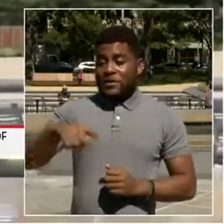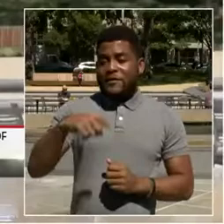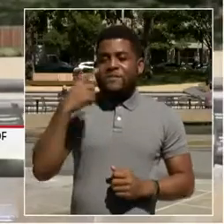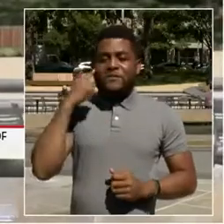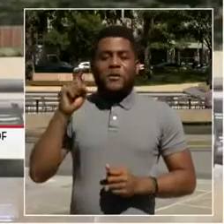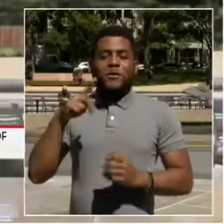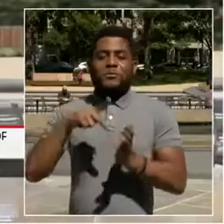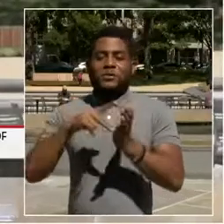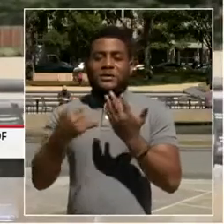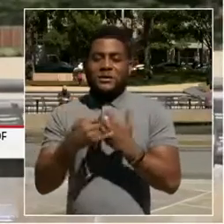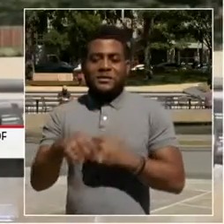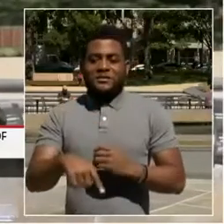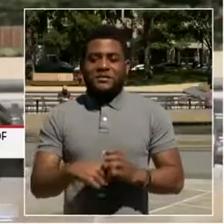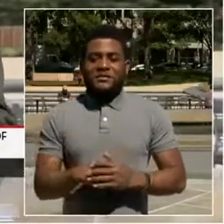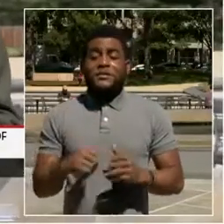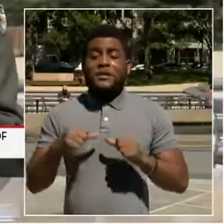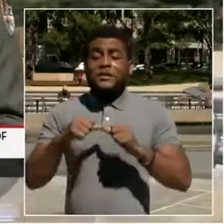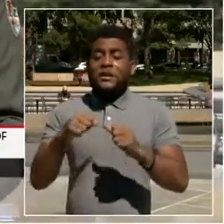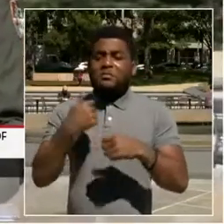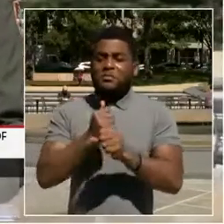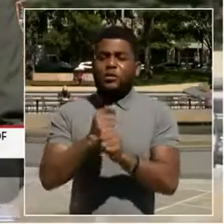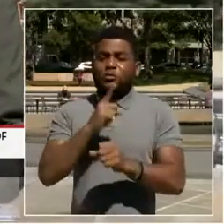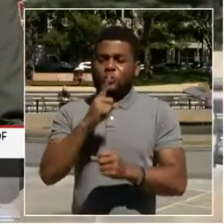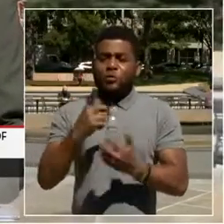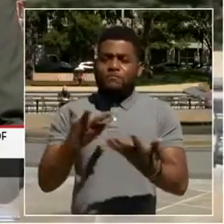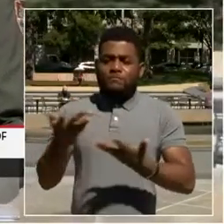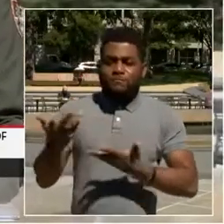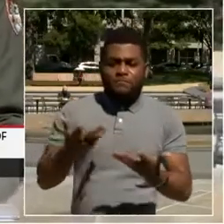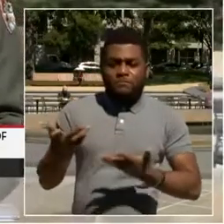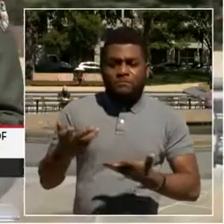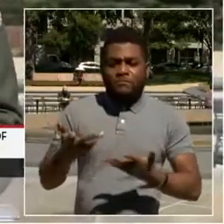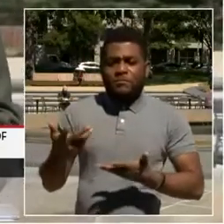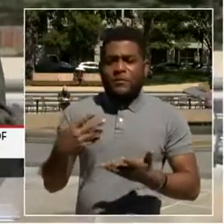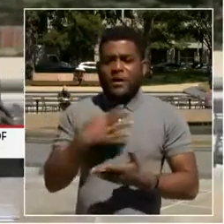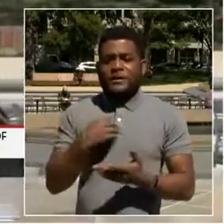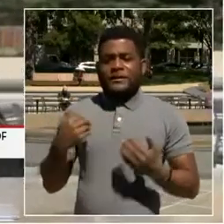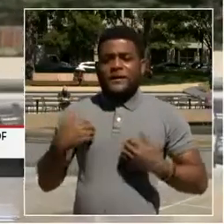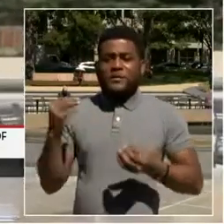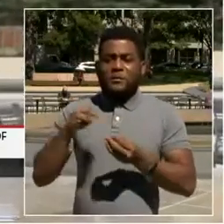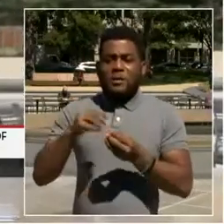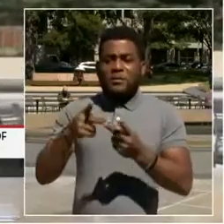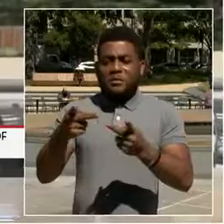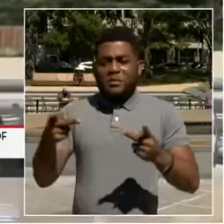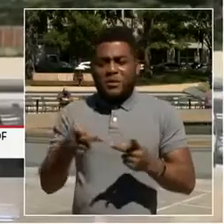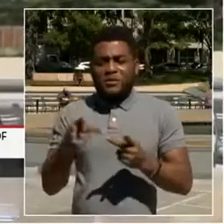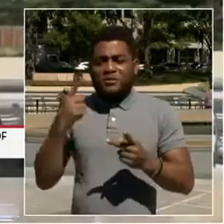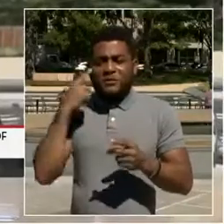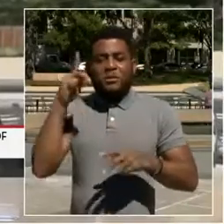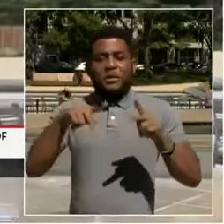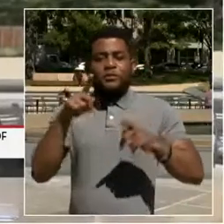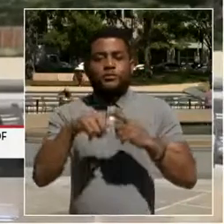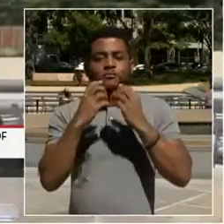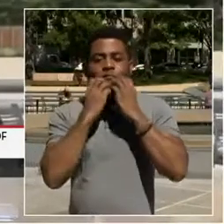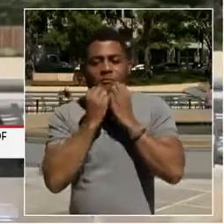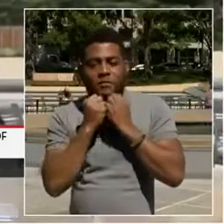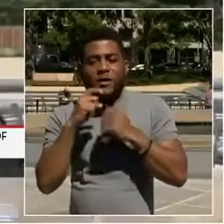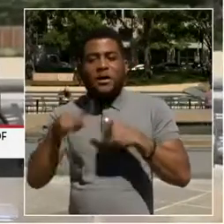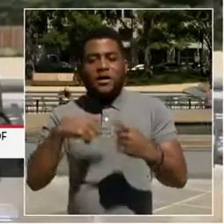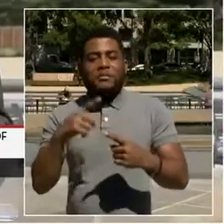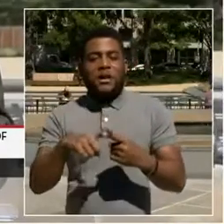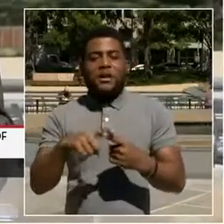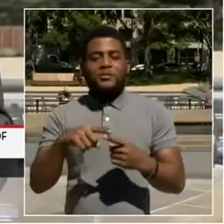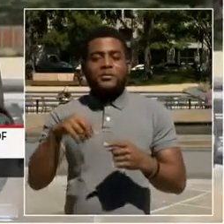relevant, to keep them engaging, and make them places that people care about. And downtown D.C. is one of the leaders in this